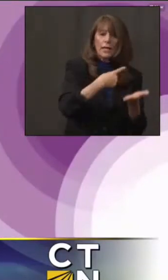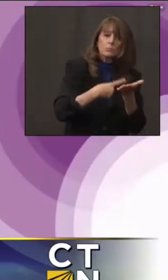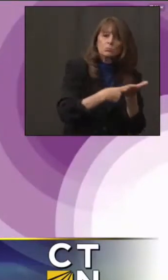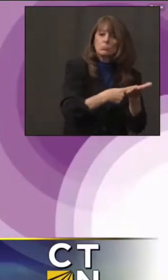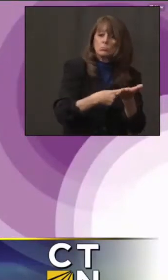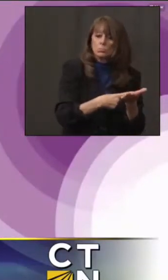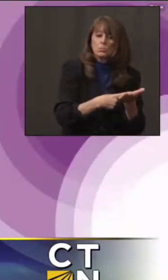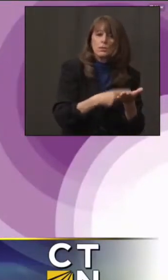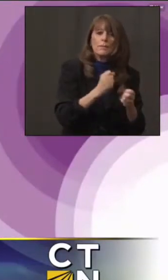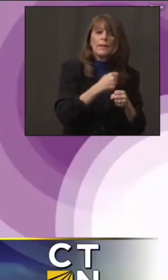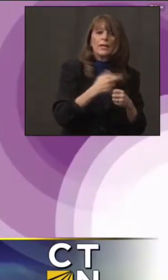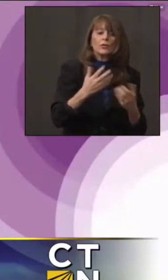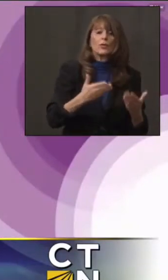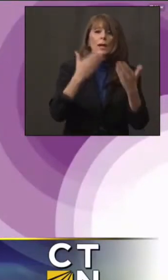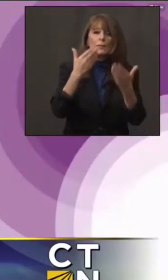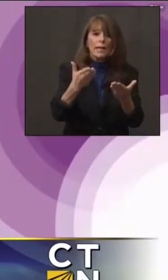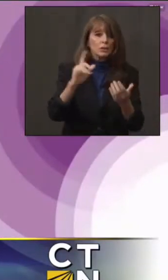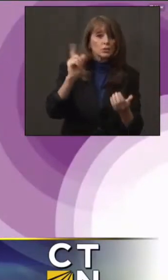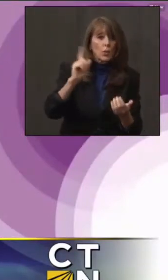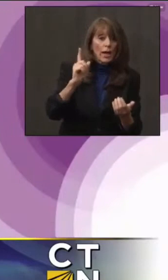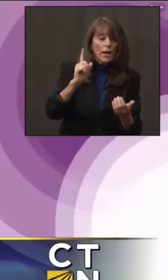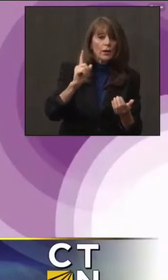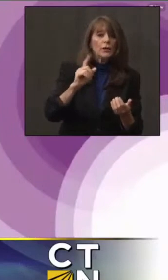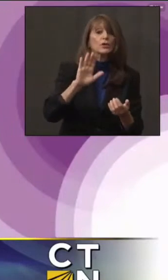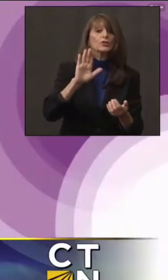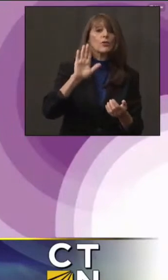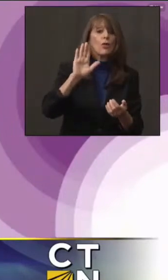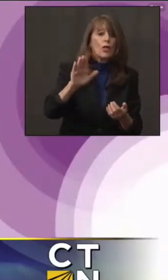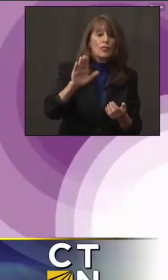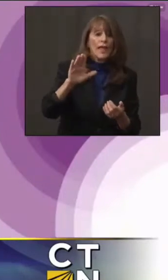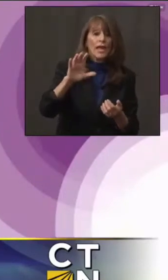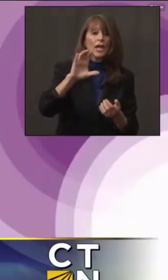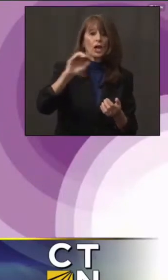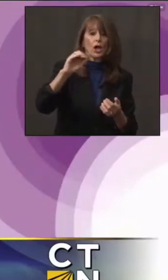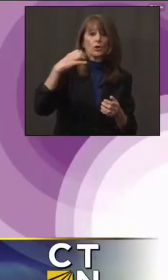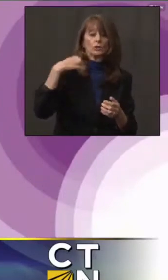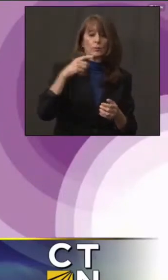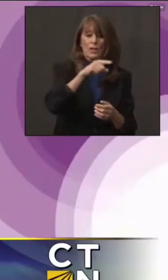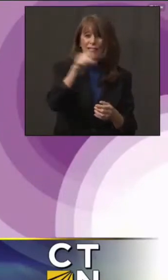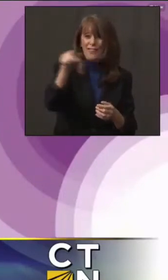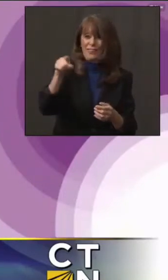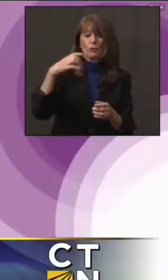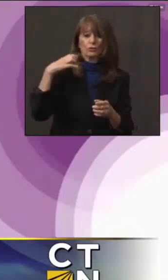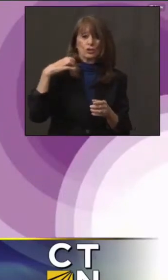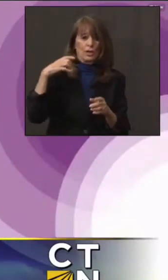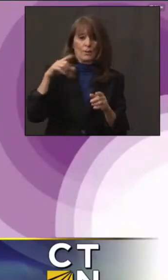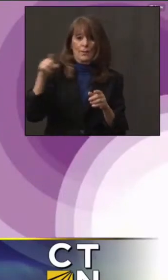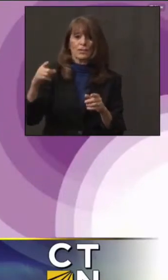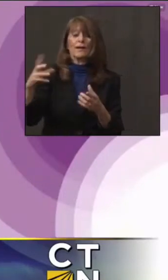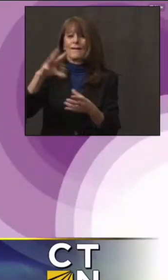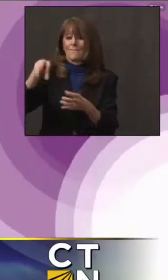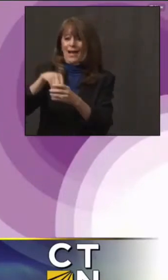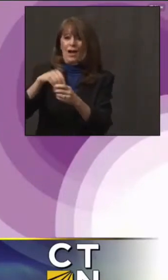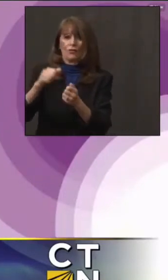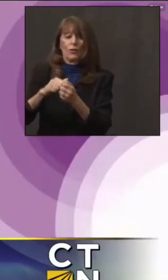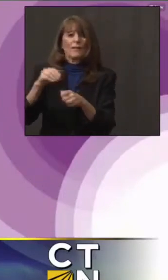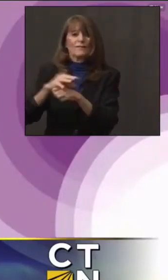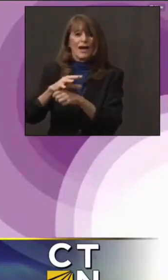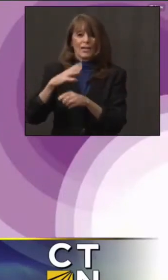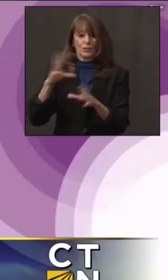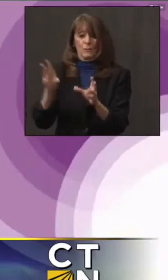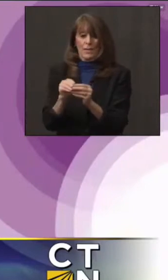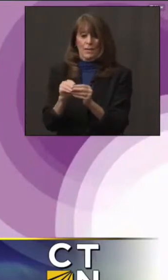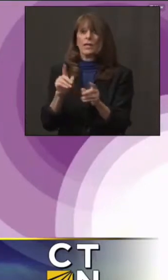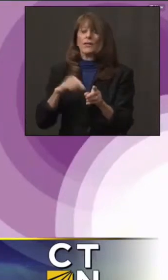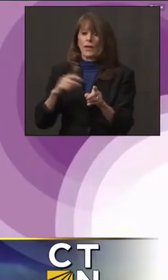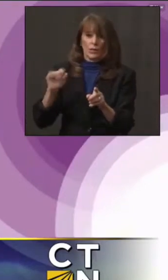and making recommendations to their co-chairs, and those co-chairs sit on the advisory group. We collectively, the advisory group